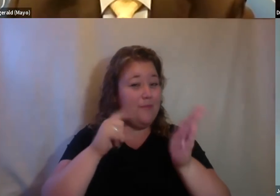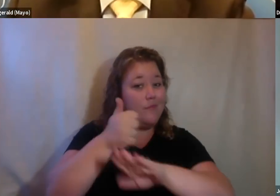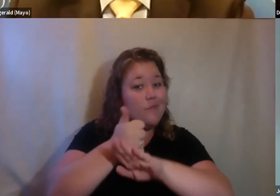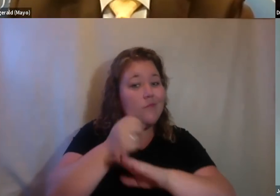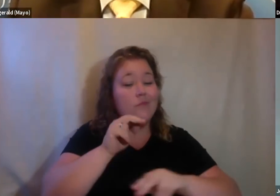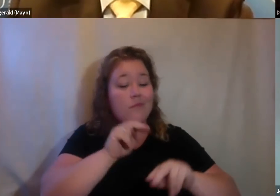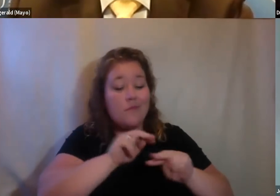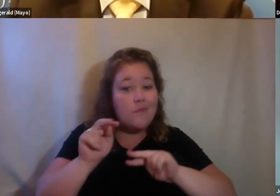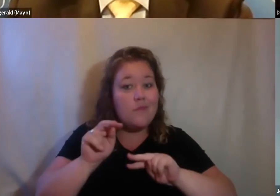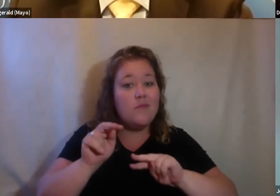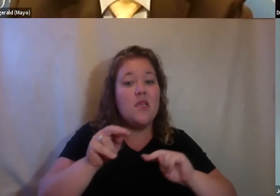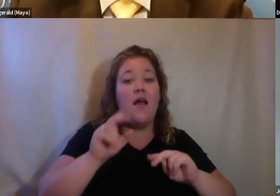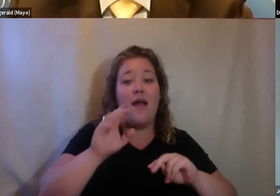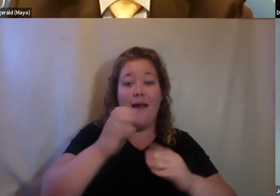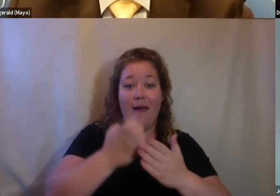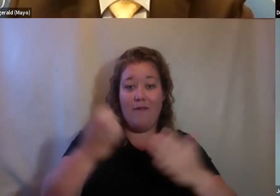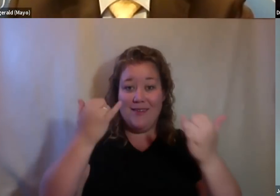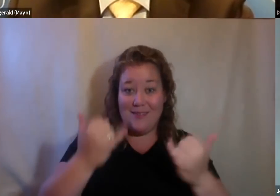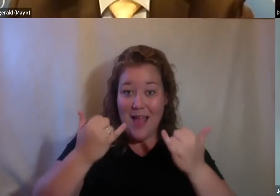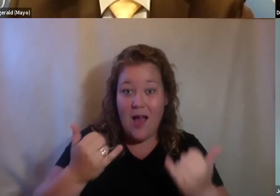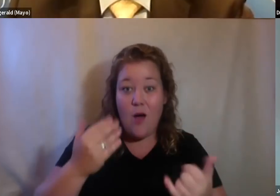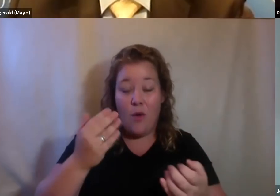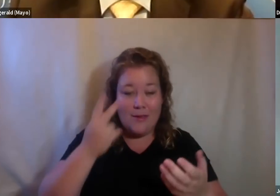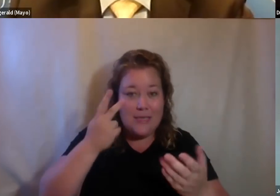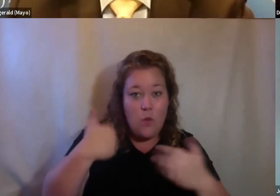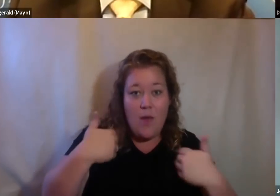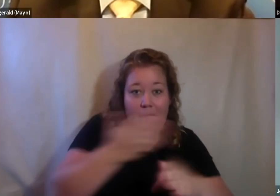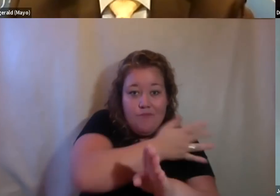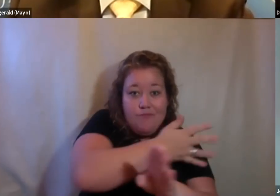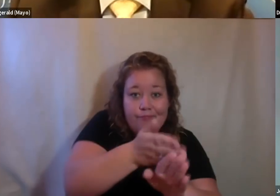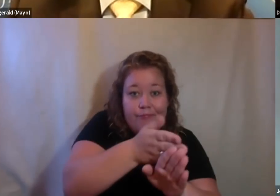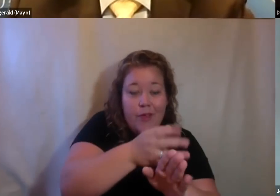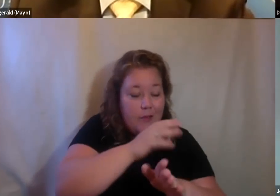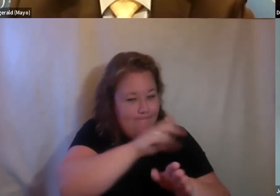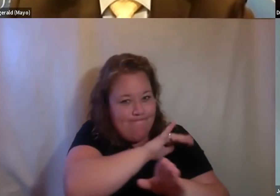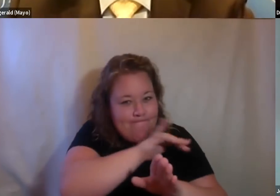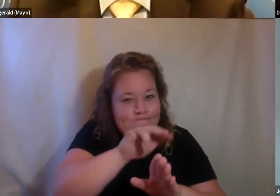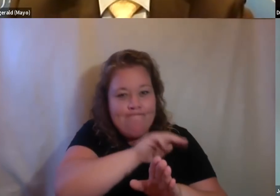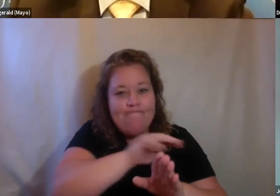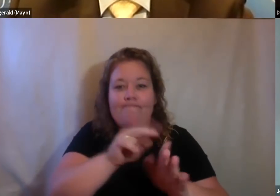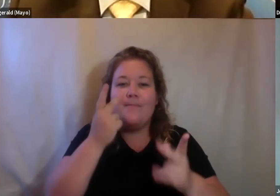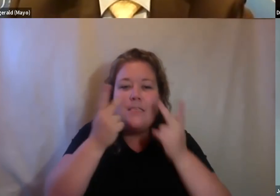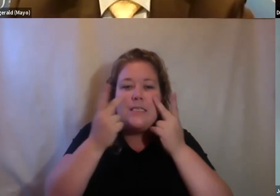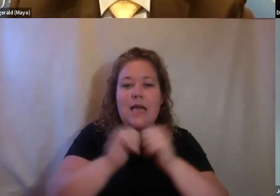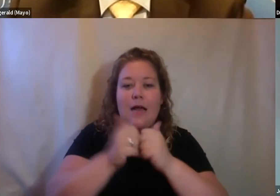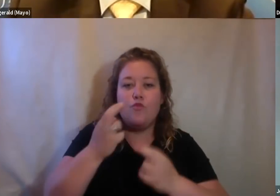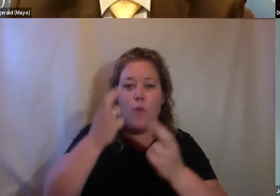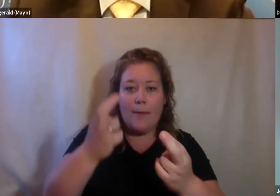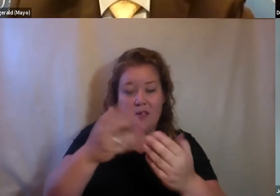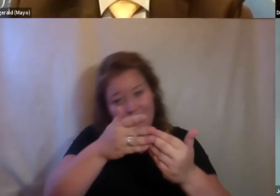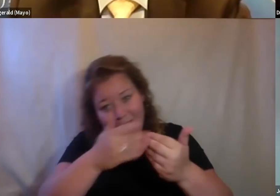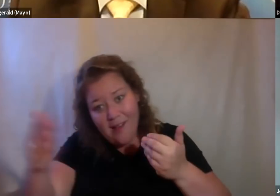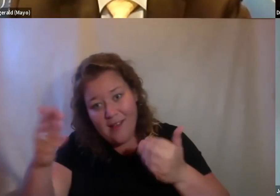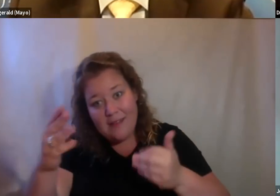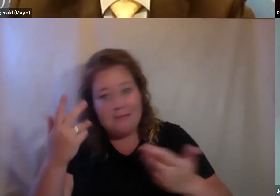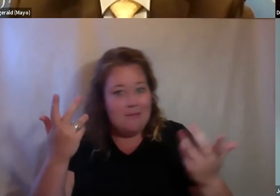And I think people in the community need to be informed and able to give us feedback, but respond to things on really on a week-to-week